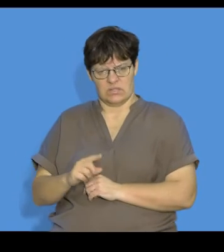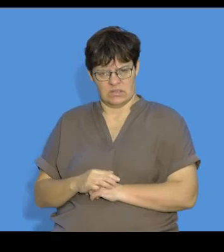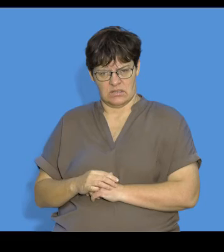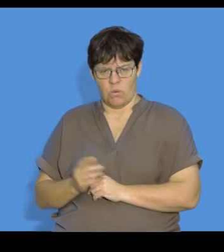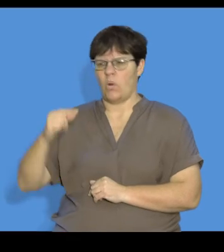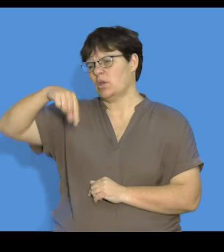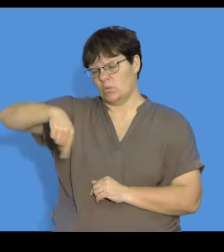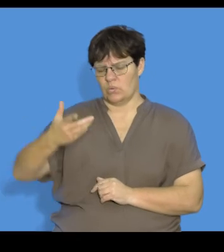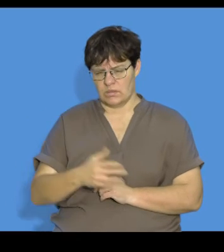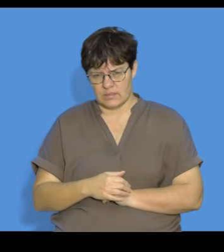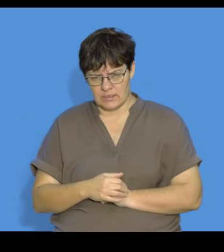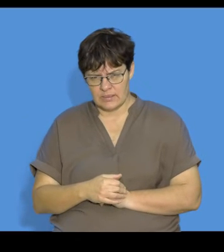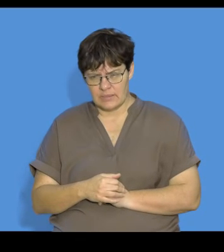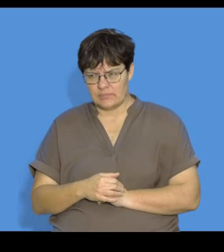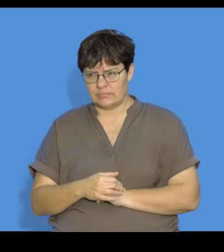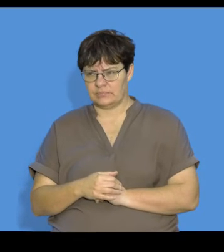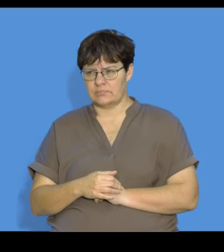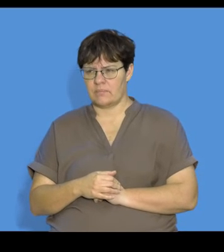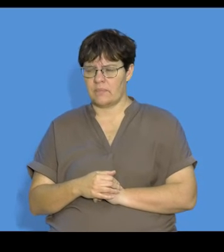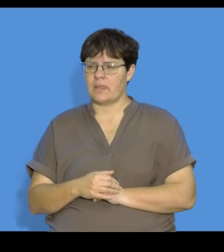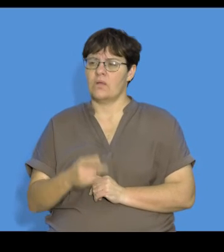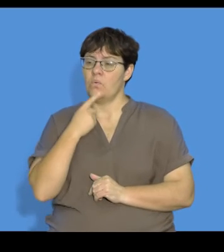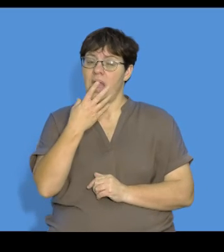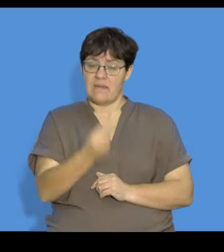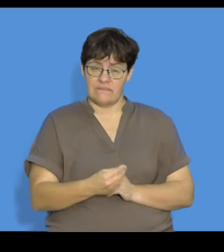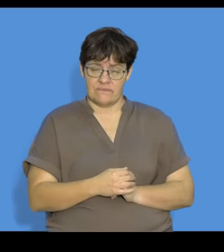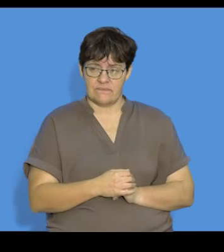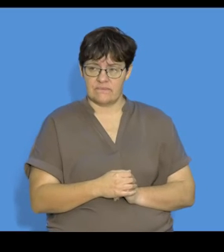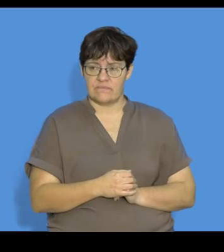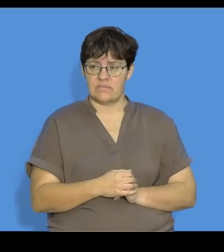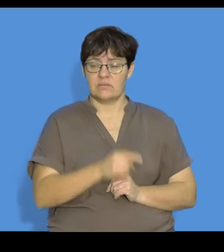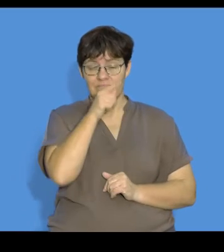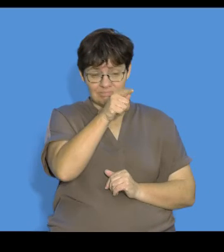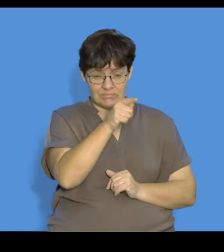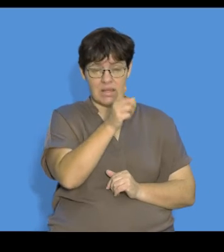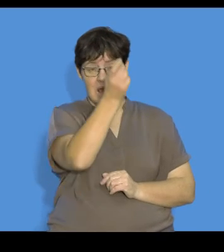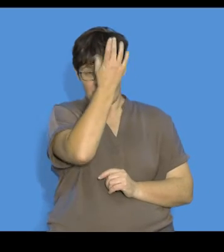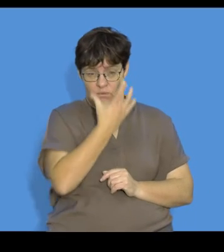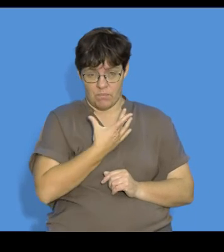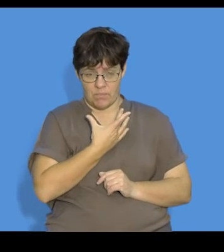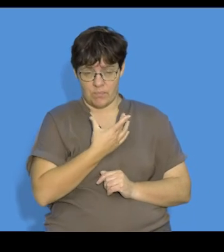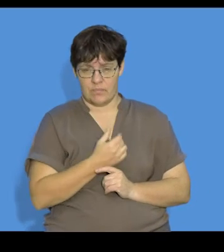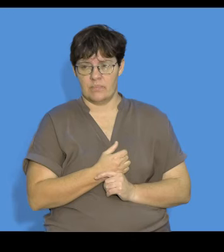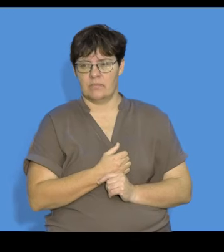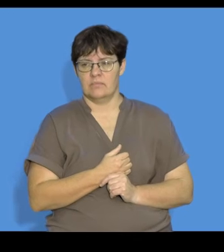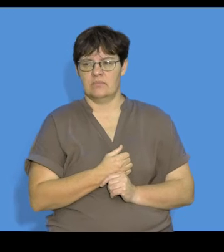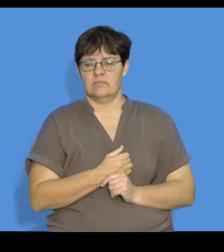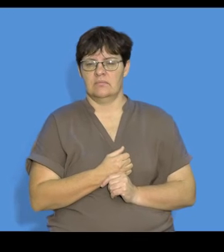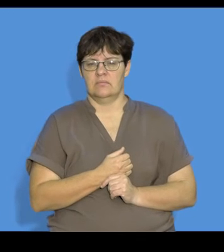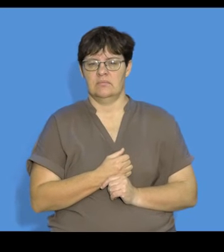value of q tell us as well? So firstly, we do know that this will then tell